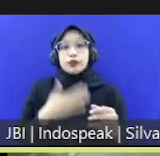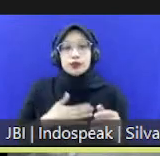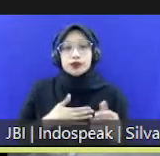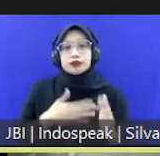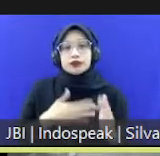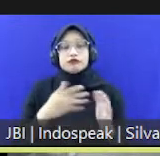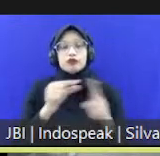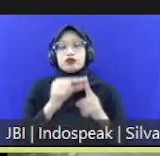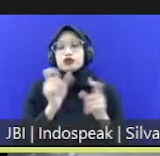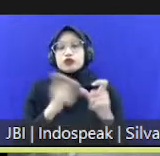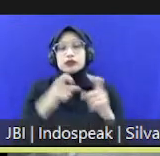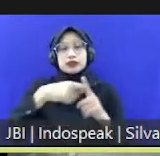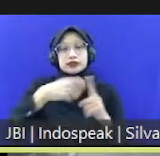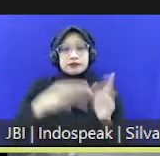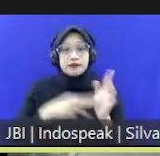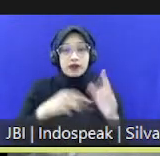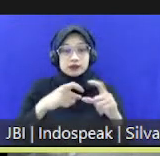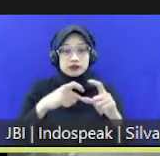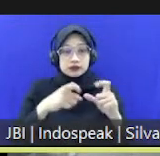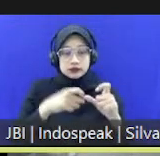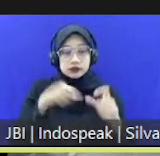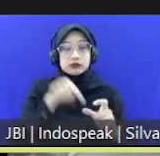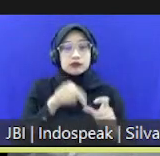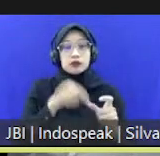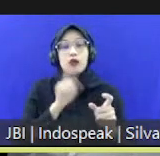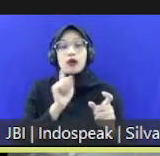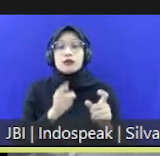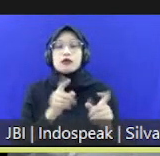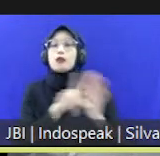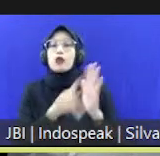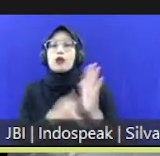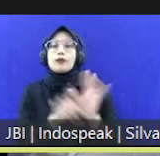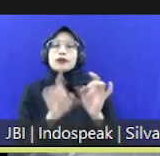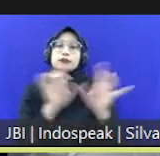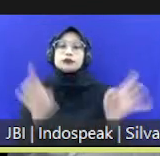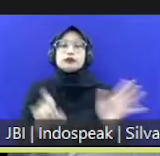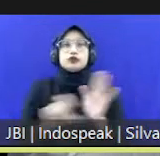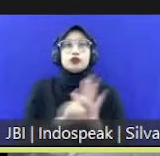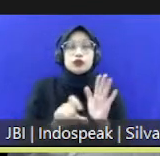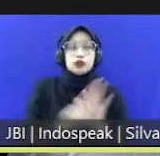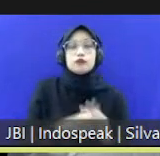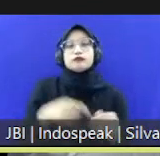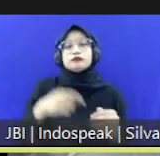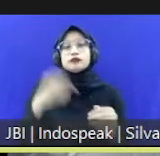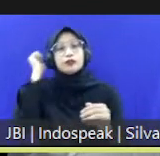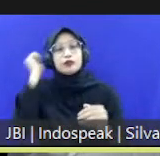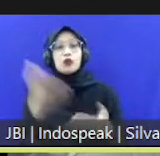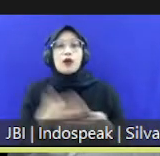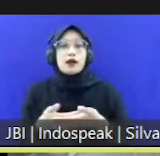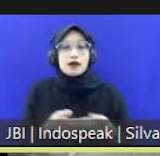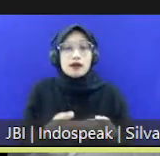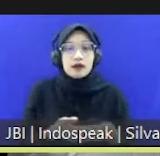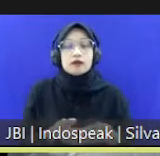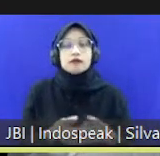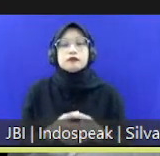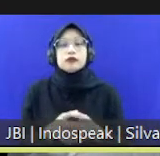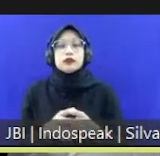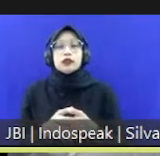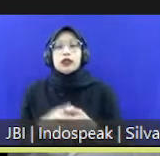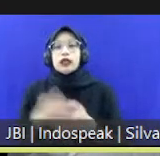health, NCD, non-communicable disease, and TB. Puskesmas